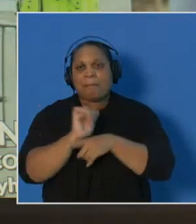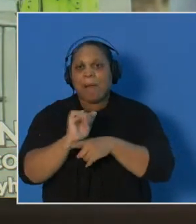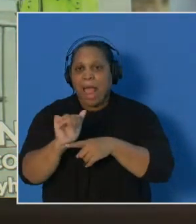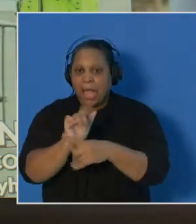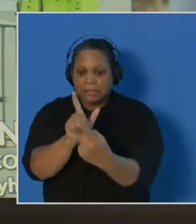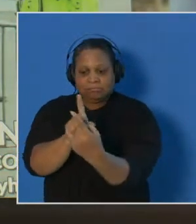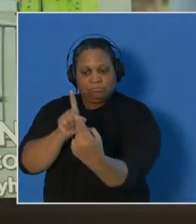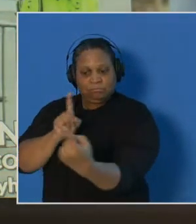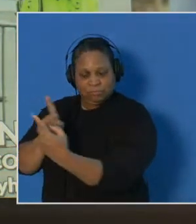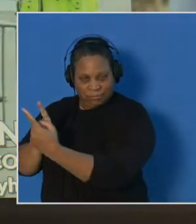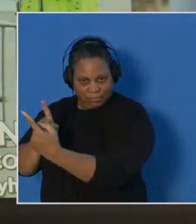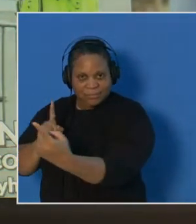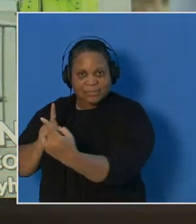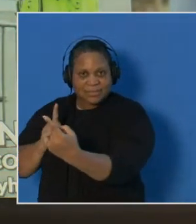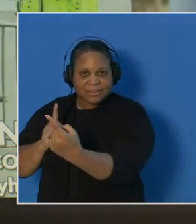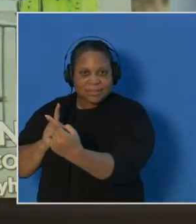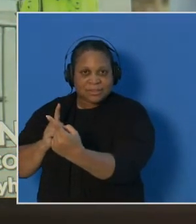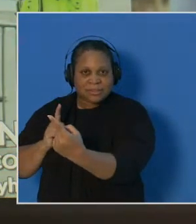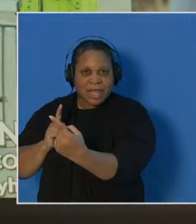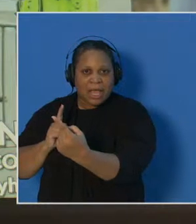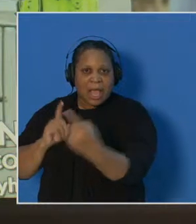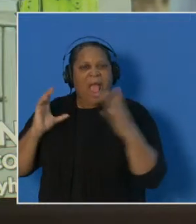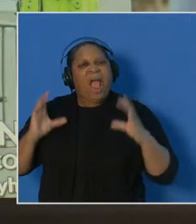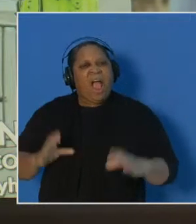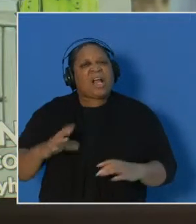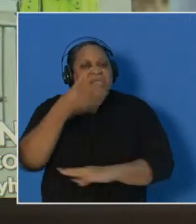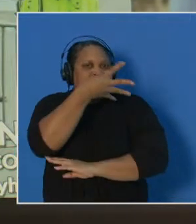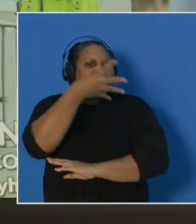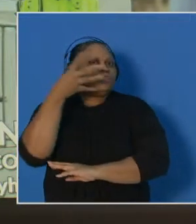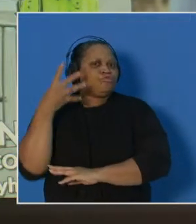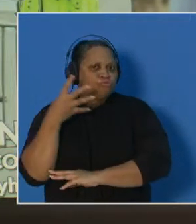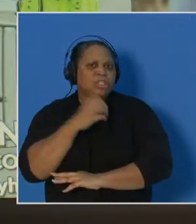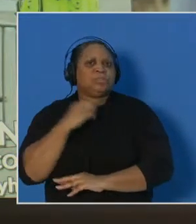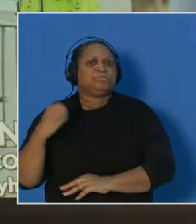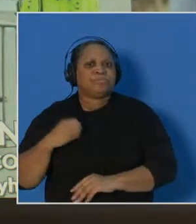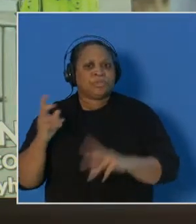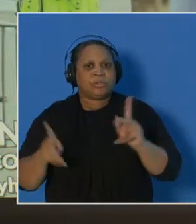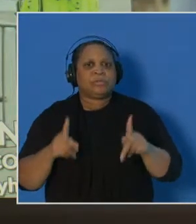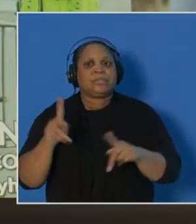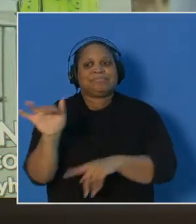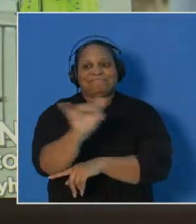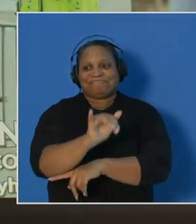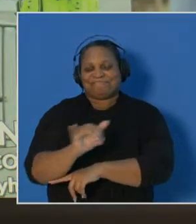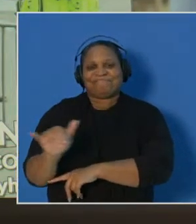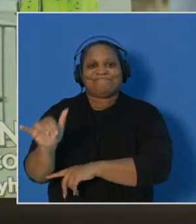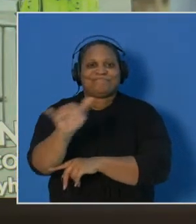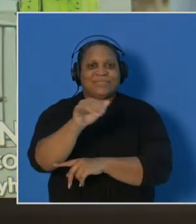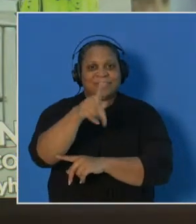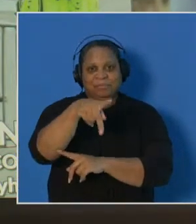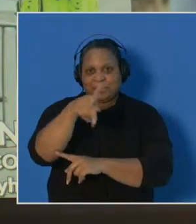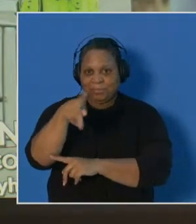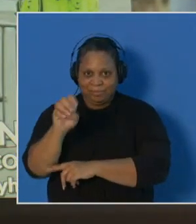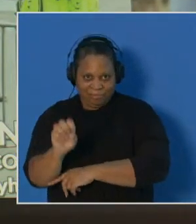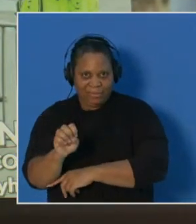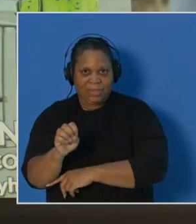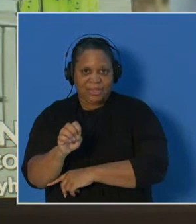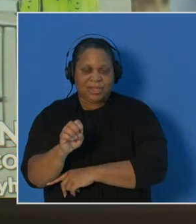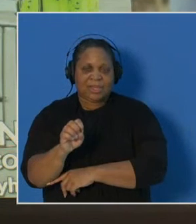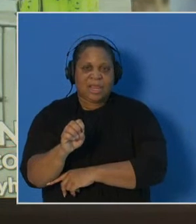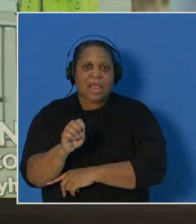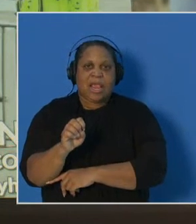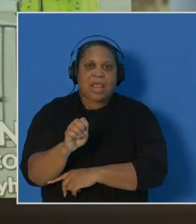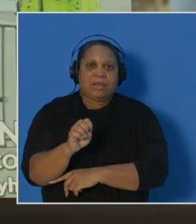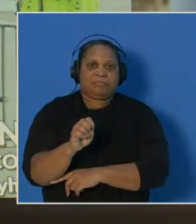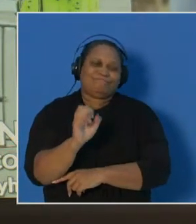physical distancing. Customs and immigration officials will be wearing the necessary levels of personal protective equipment,